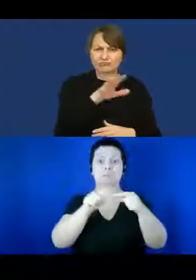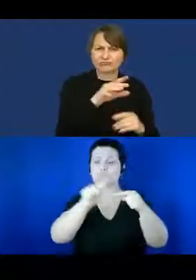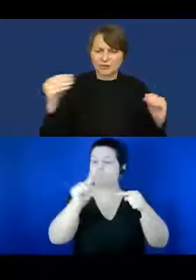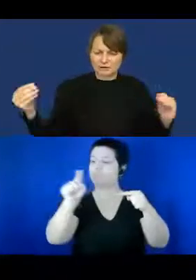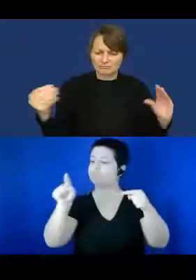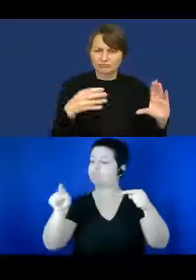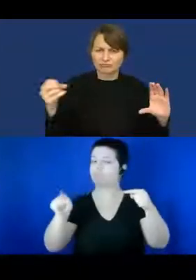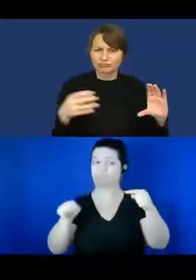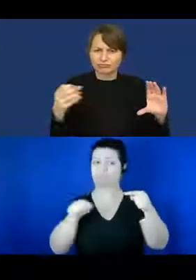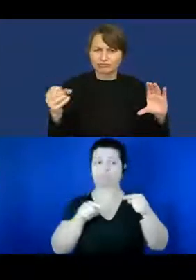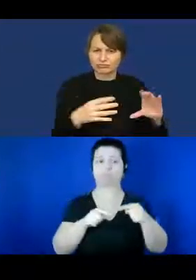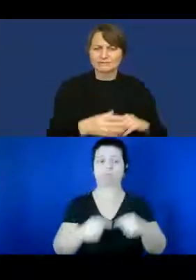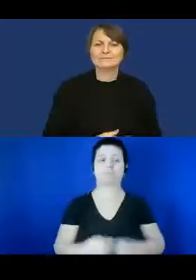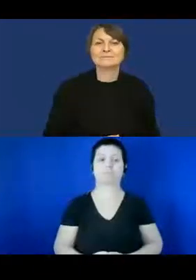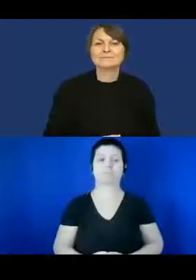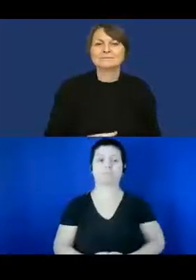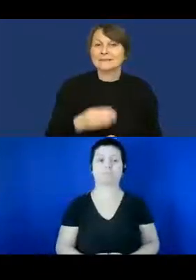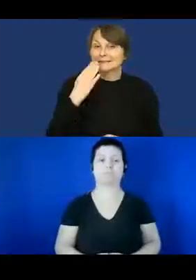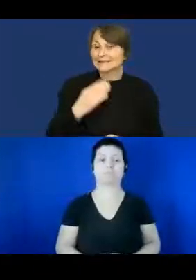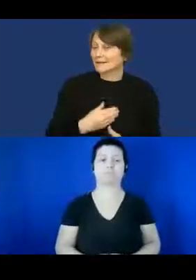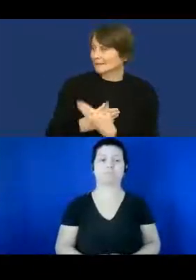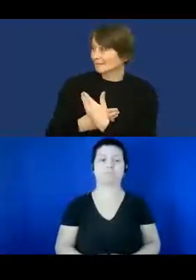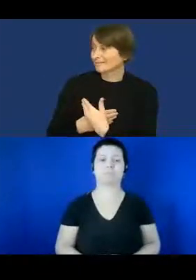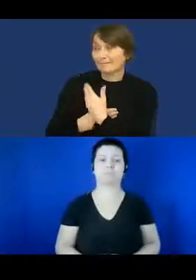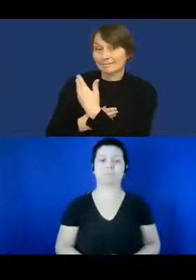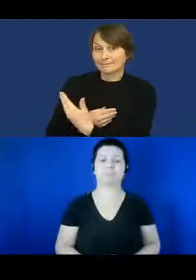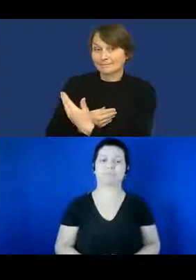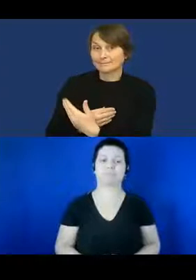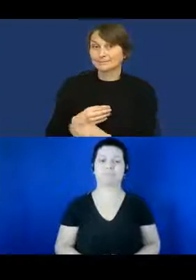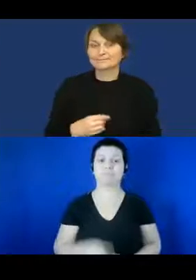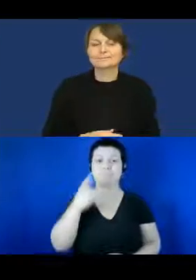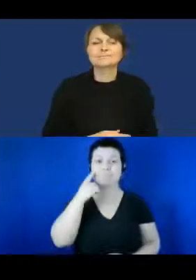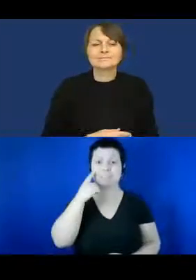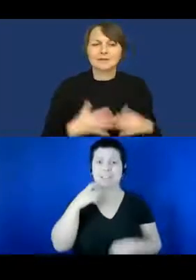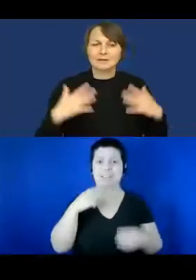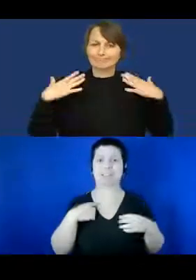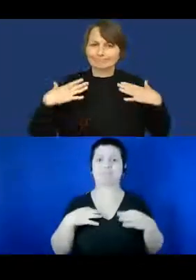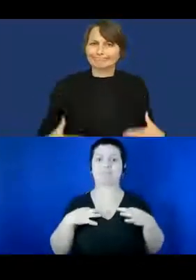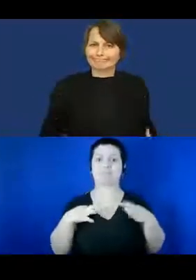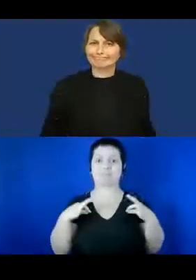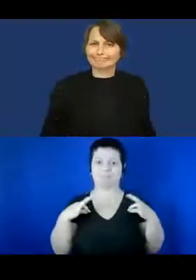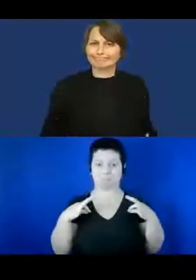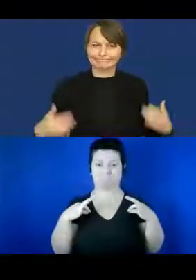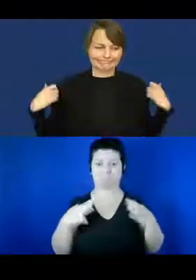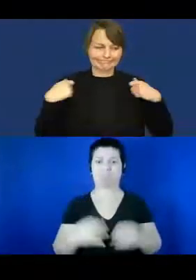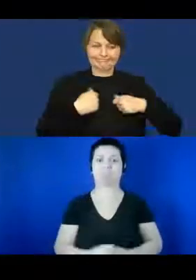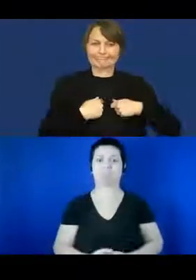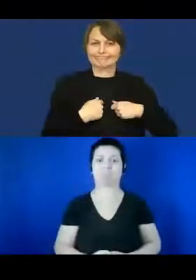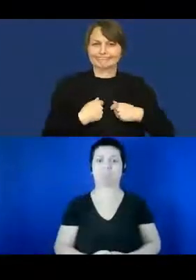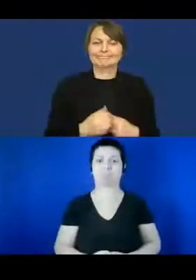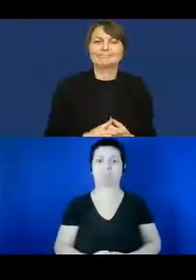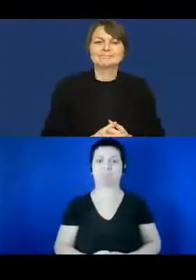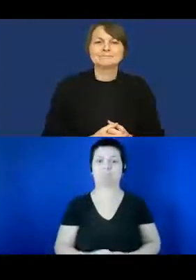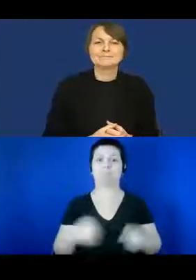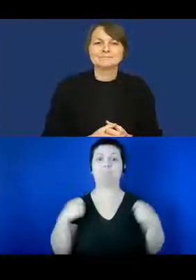on the left-hand side, you can see we have the garment itself. And the garment,